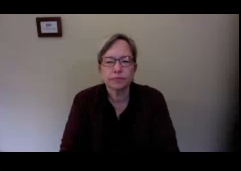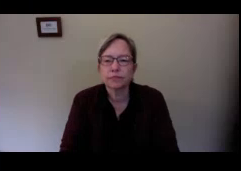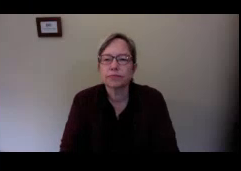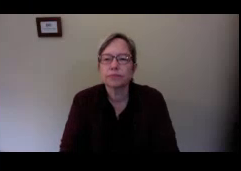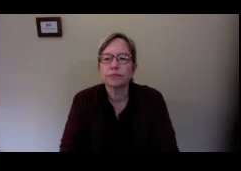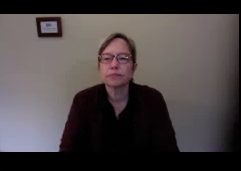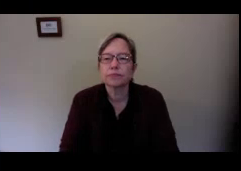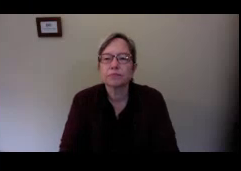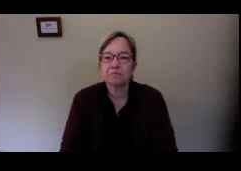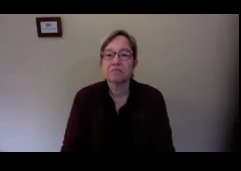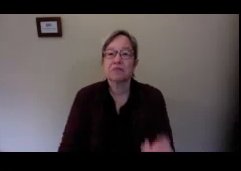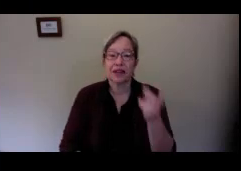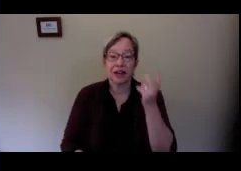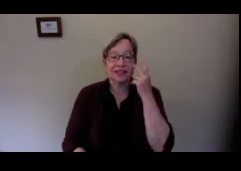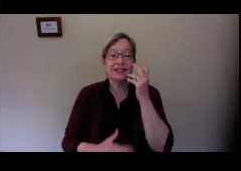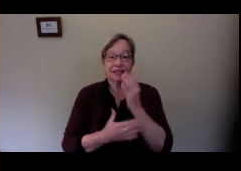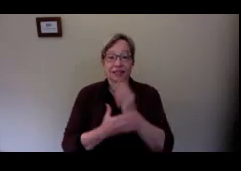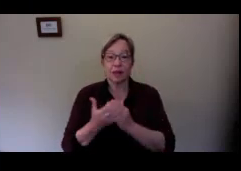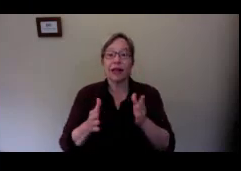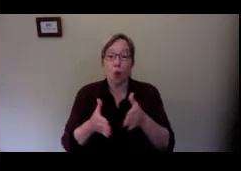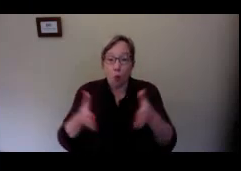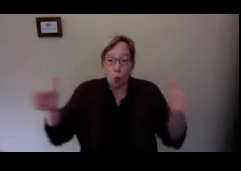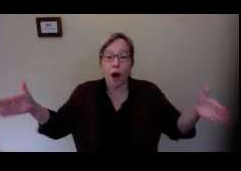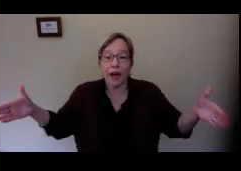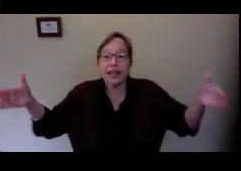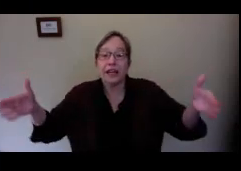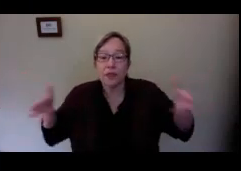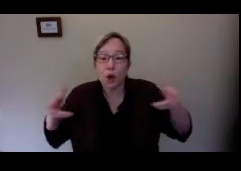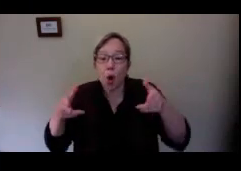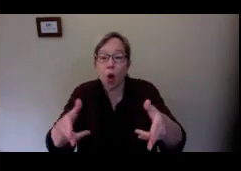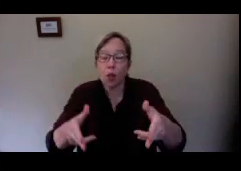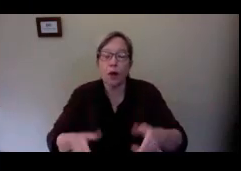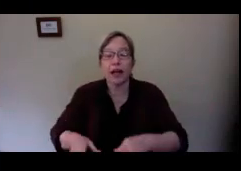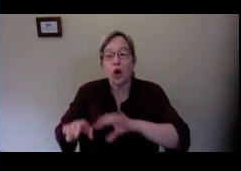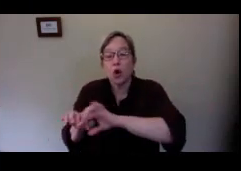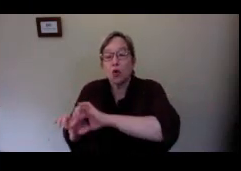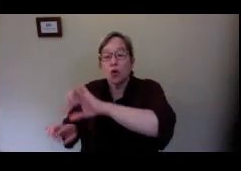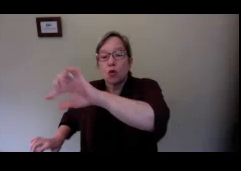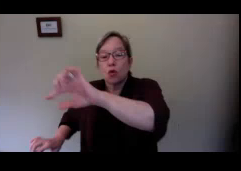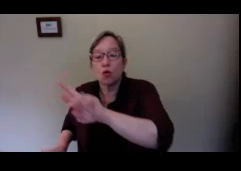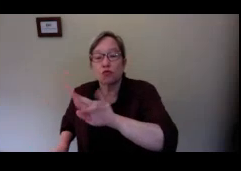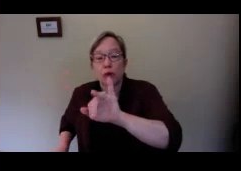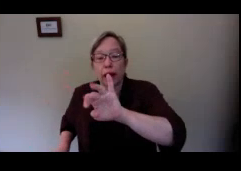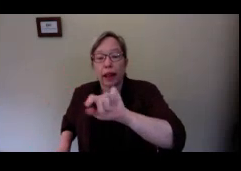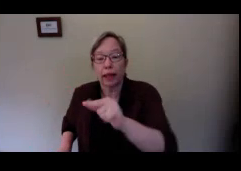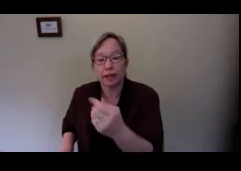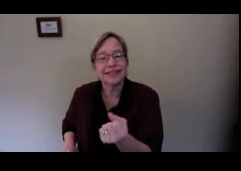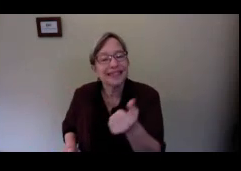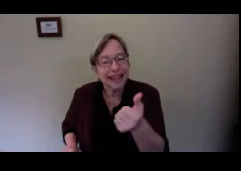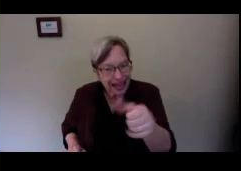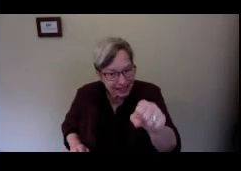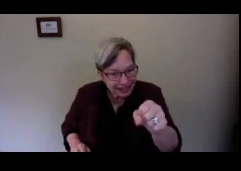I could see some of them. Widening a hallway, railings. Yes. Excellent.